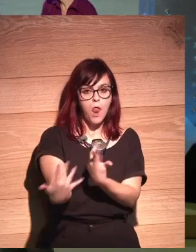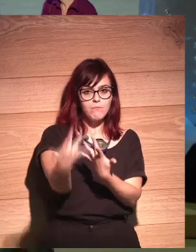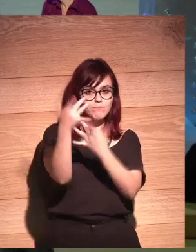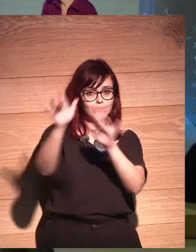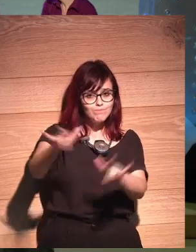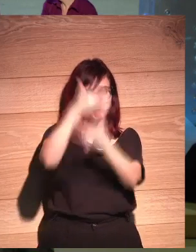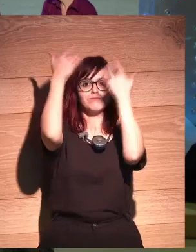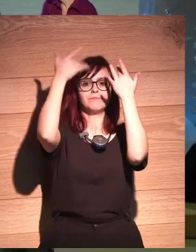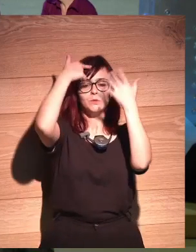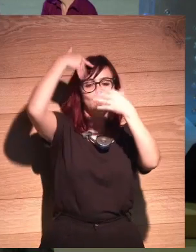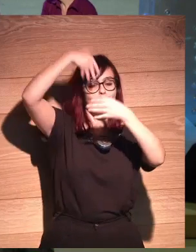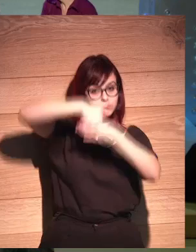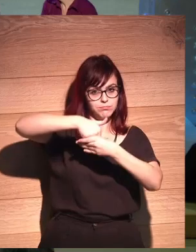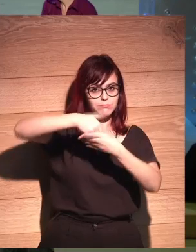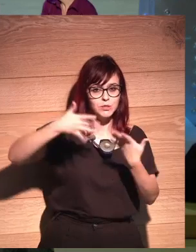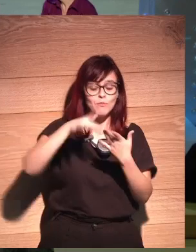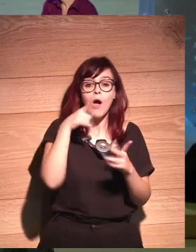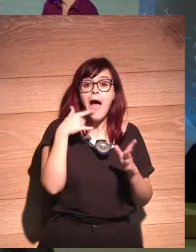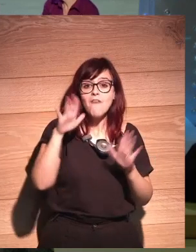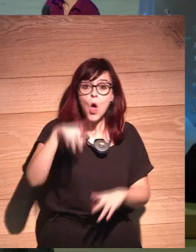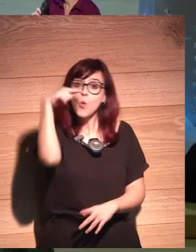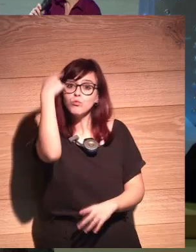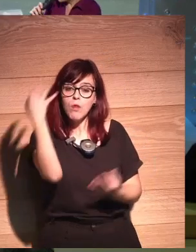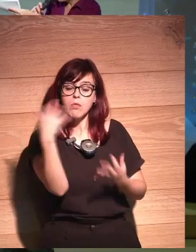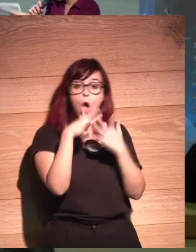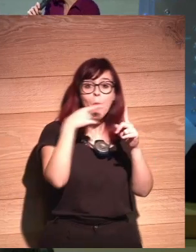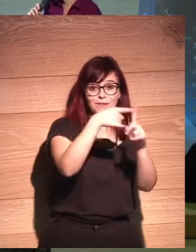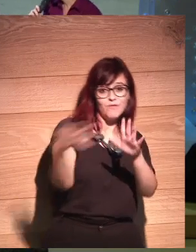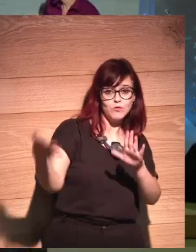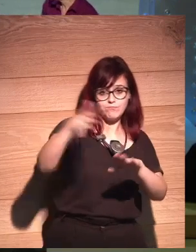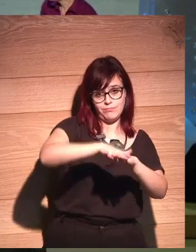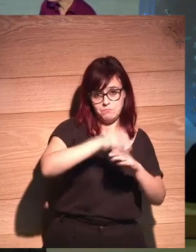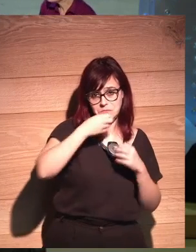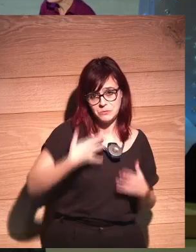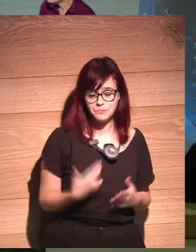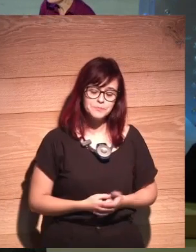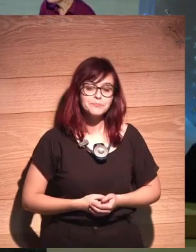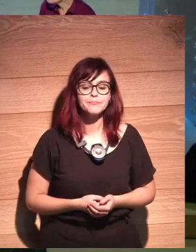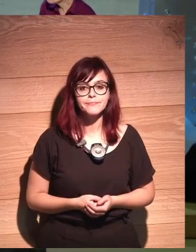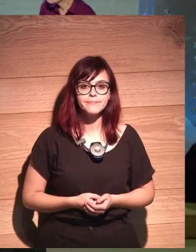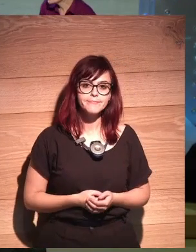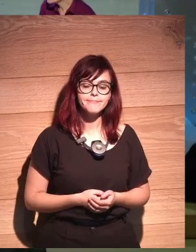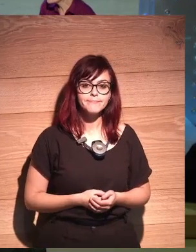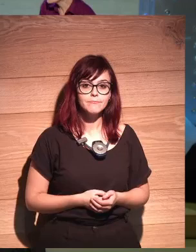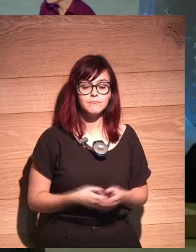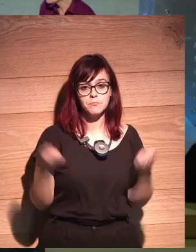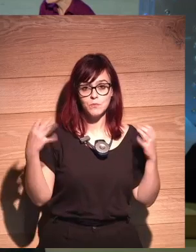And I think culture has to be serving these goals. Go